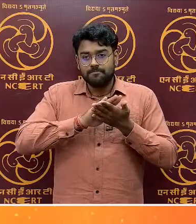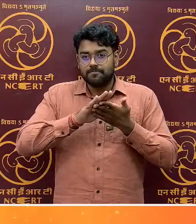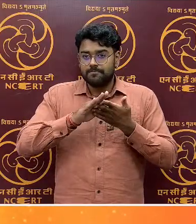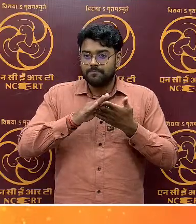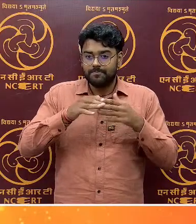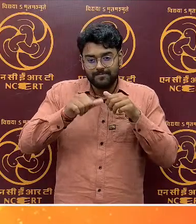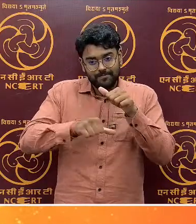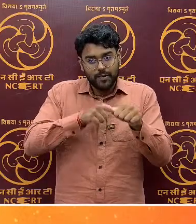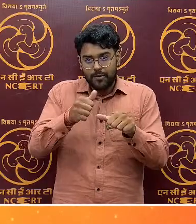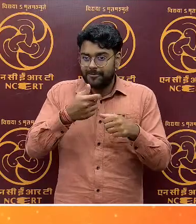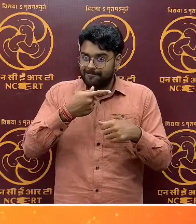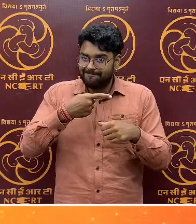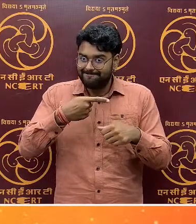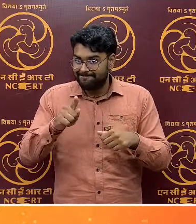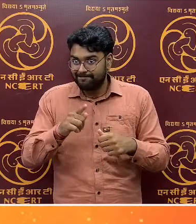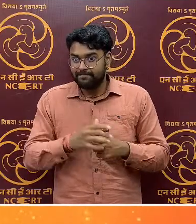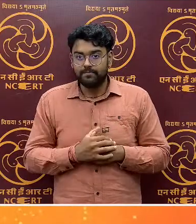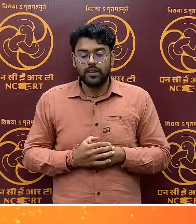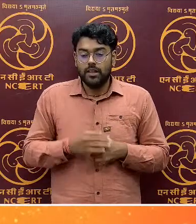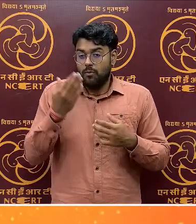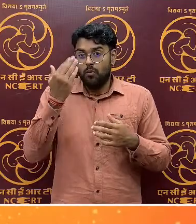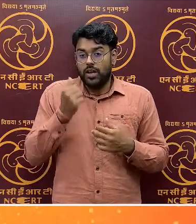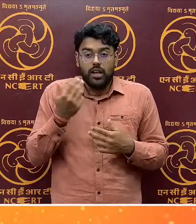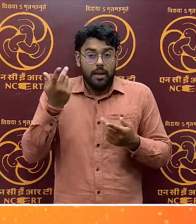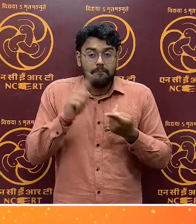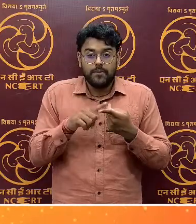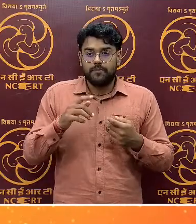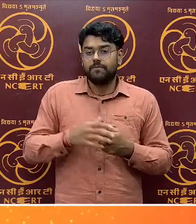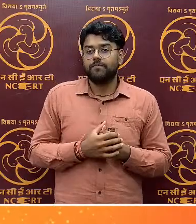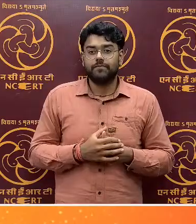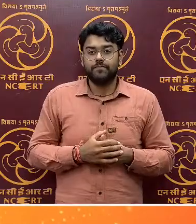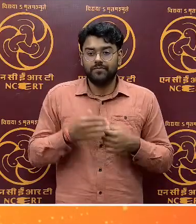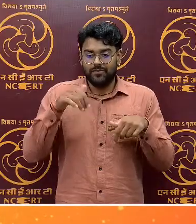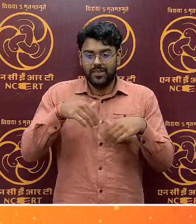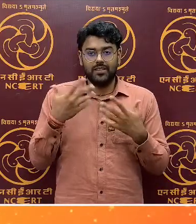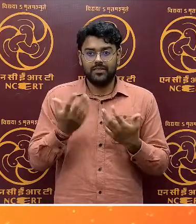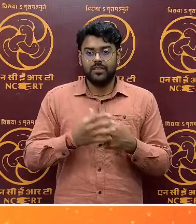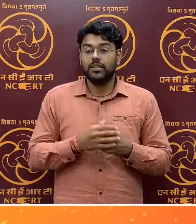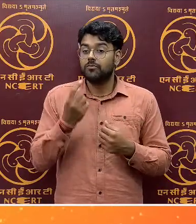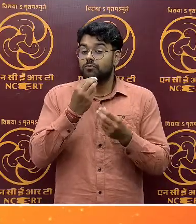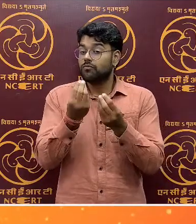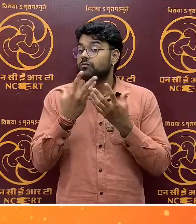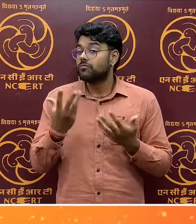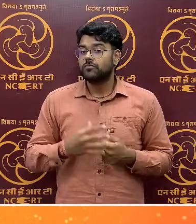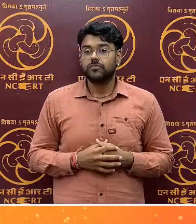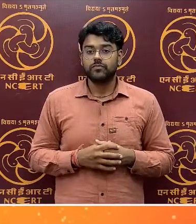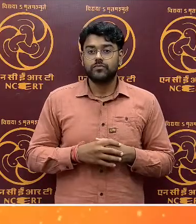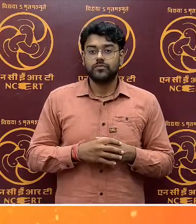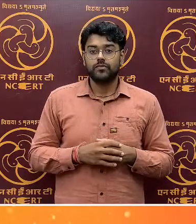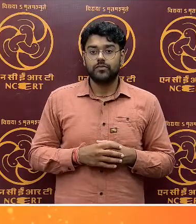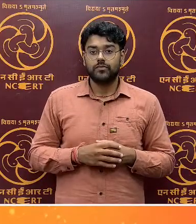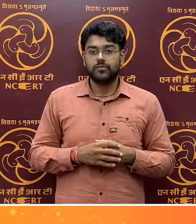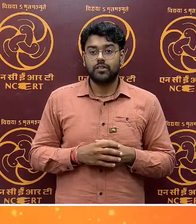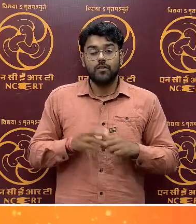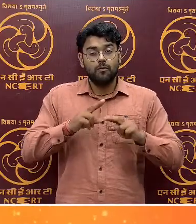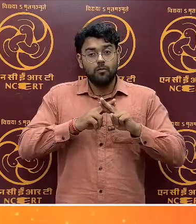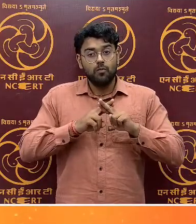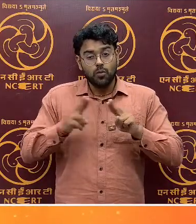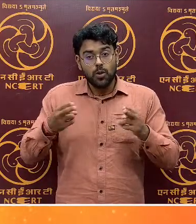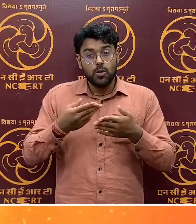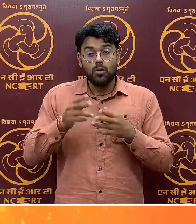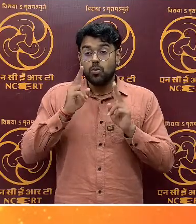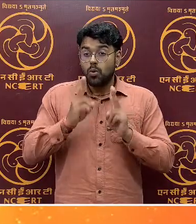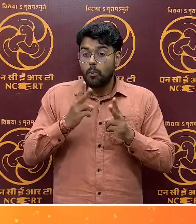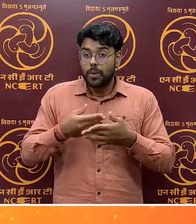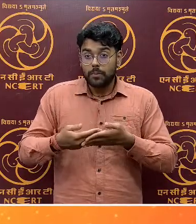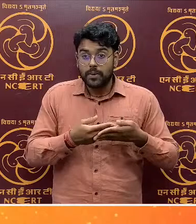goes right, yes, because see what is happening. So it is said that having a completely normal child